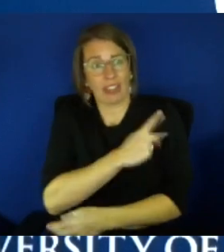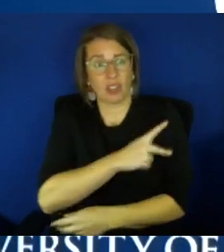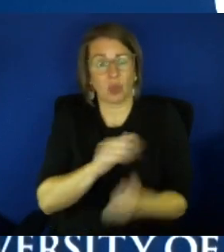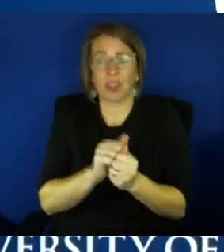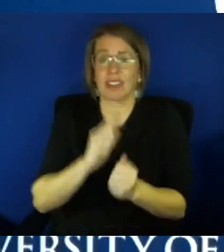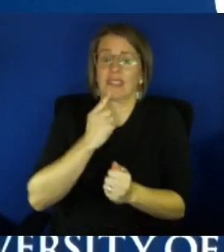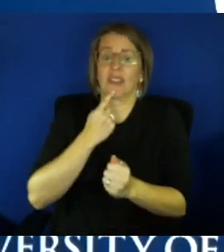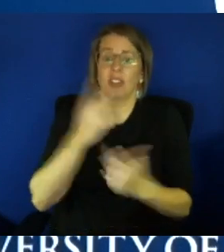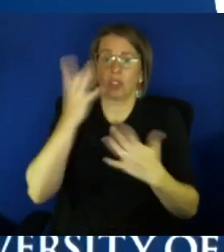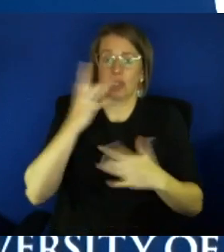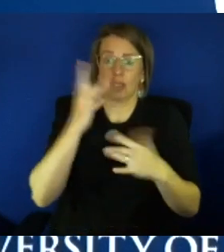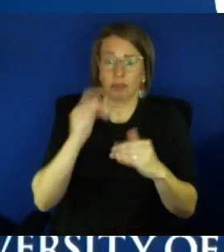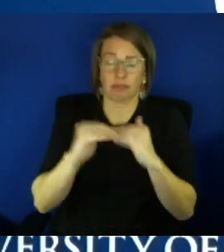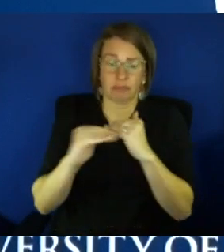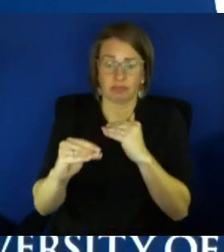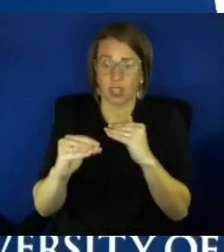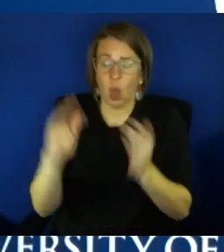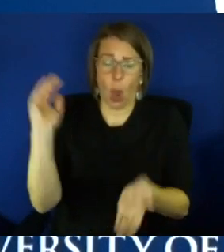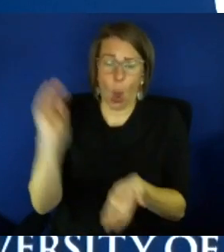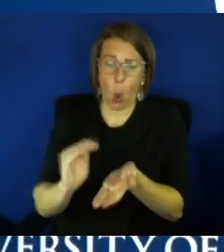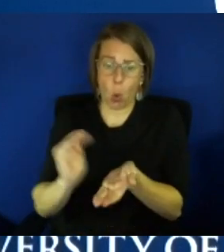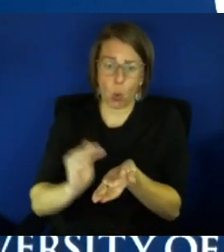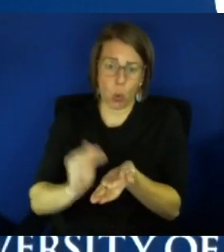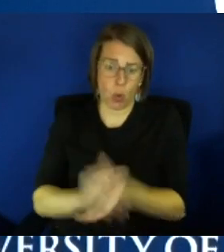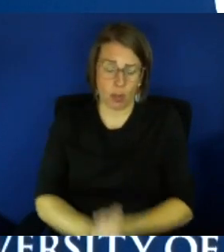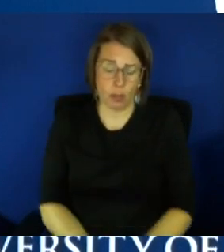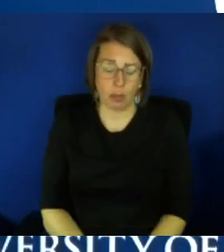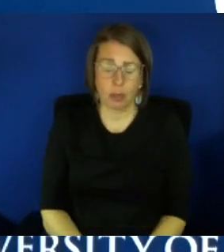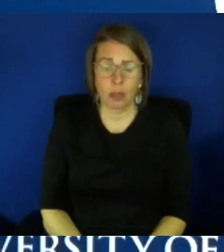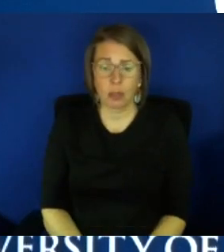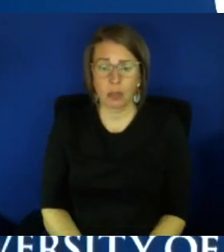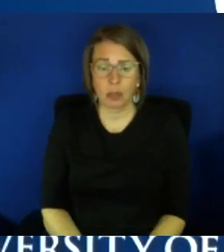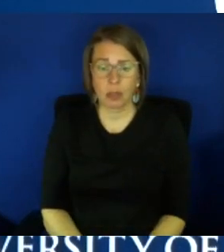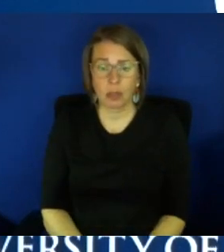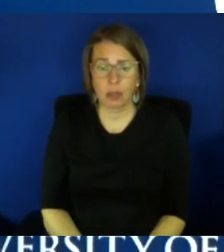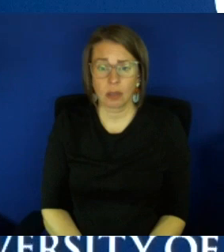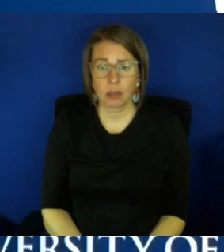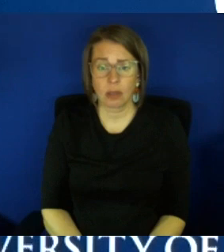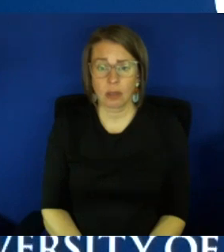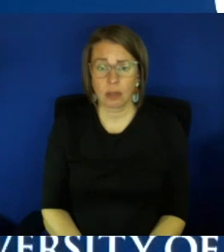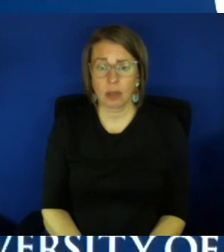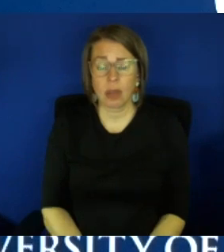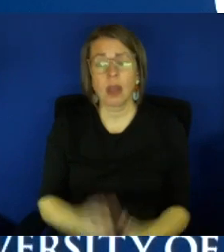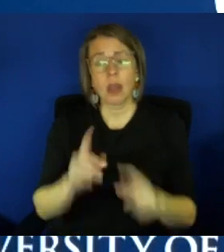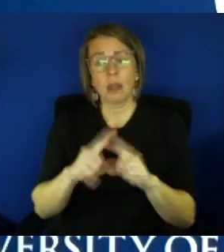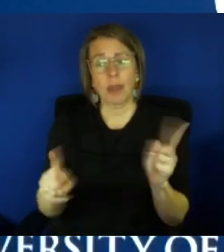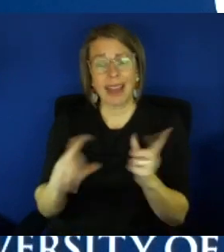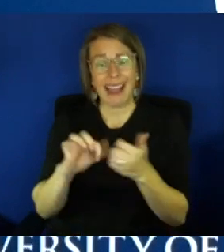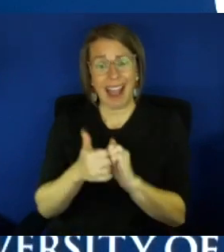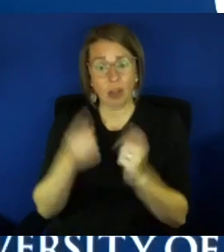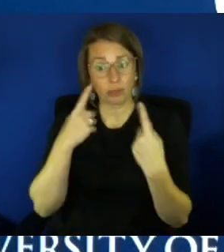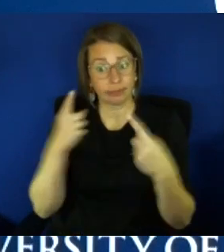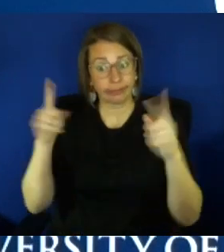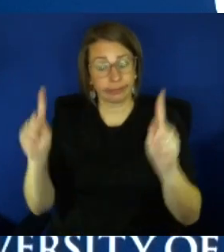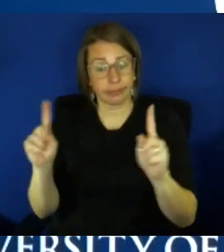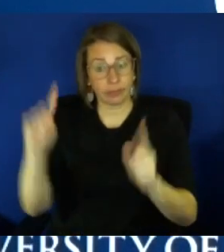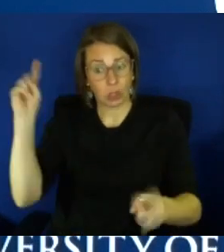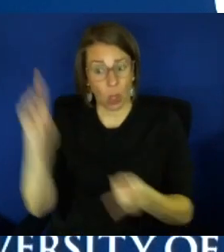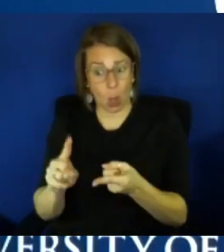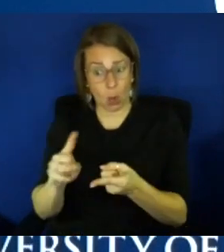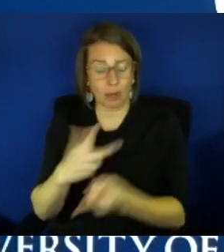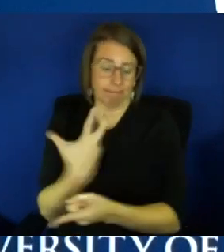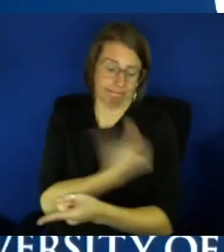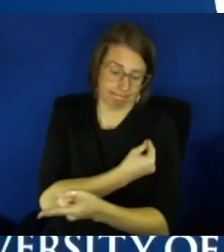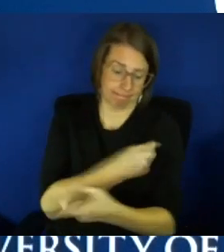to remain lower. And we know that that is helped, number one, by vaccination, revaccination, previous infection